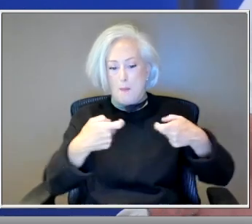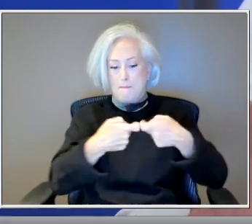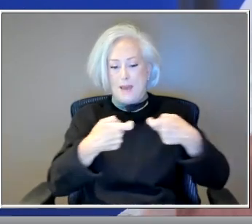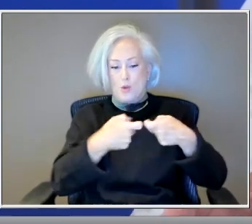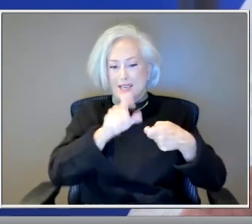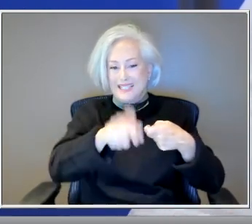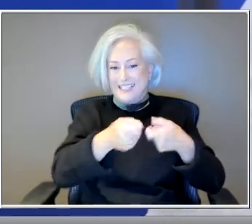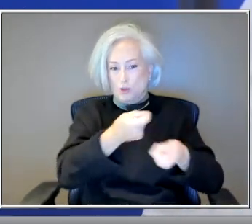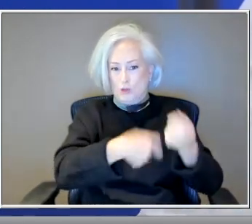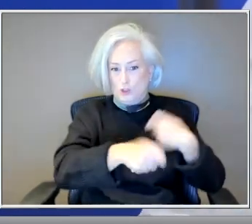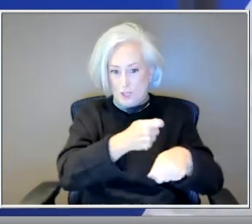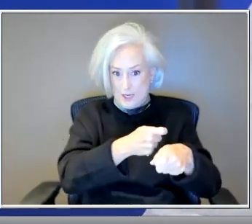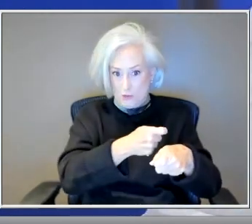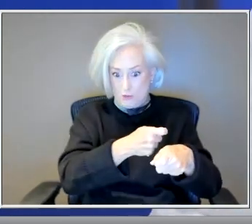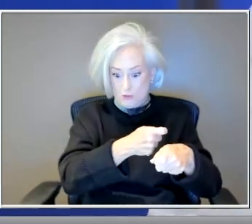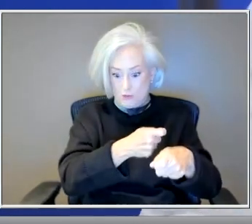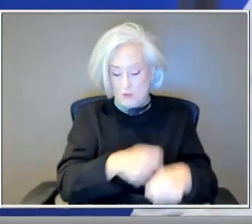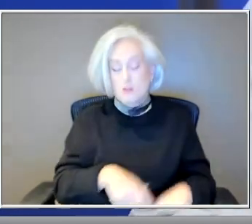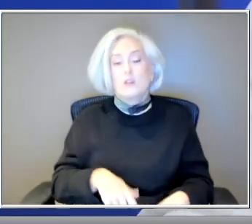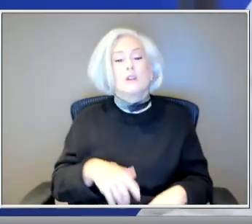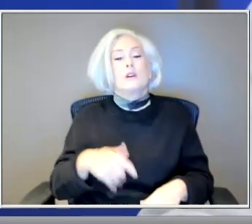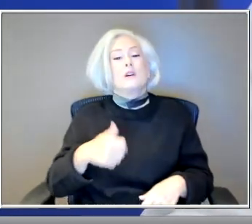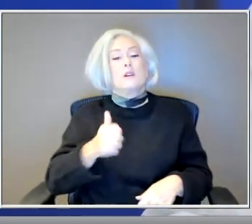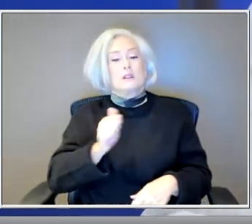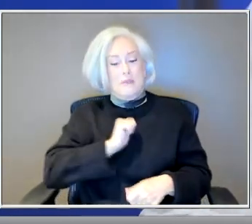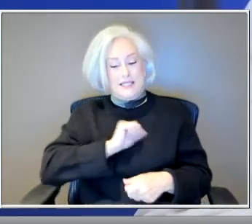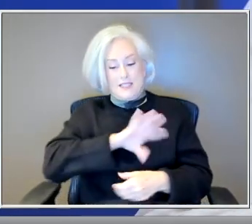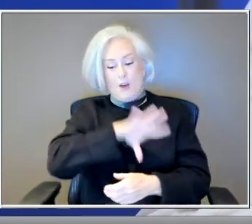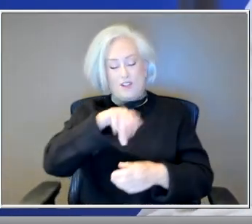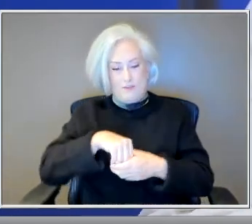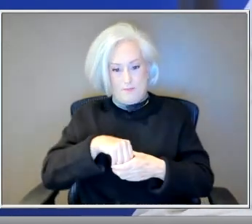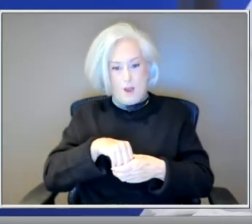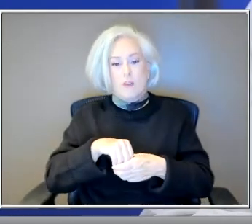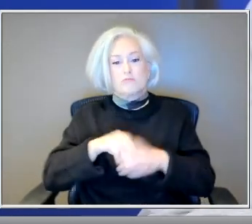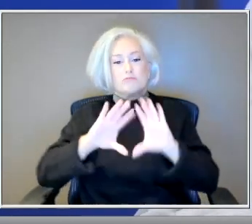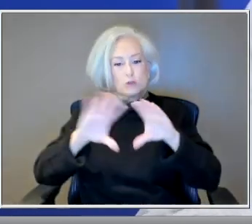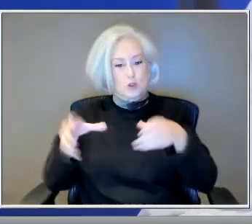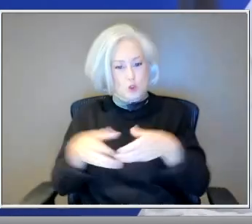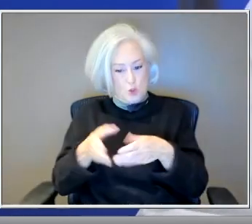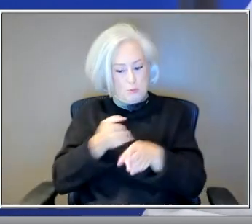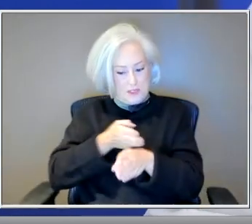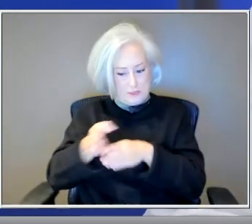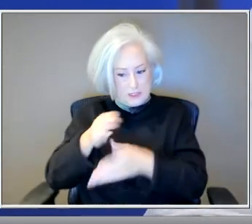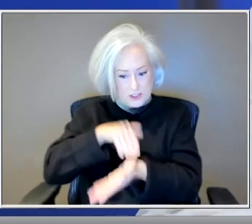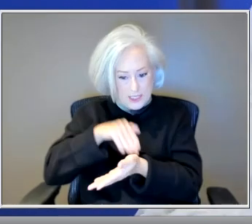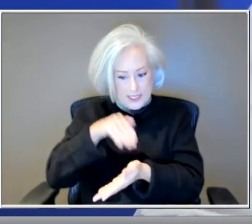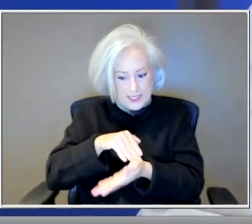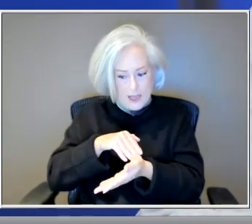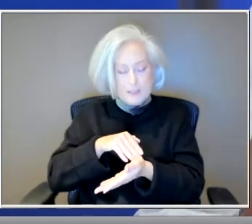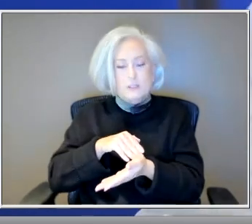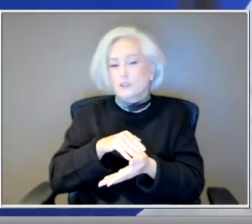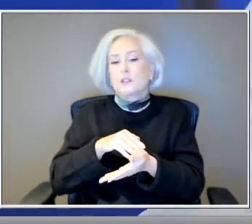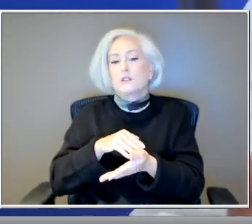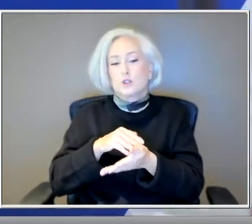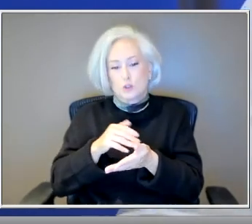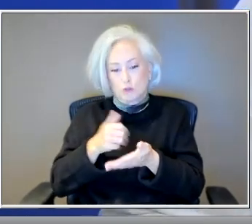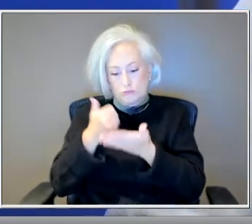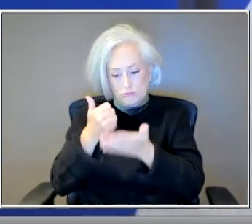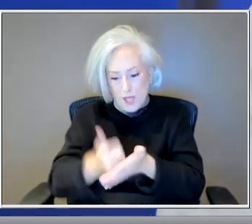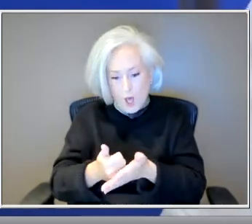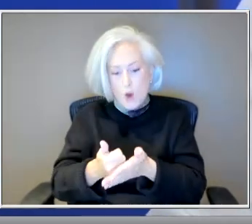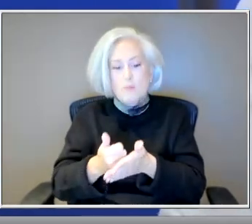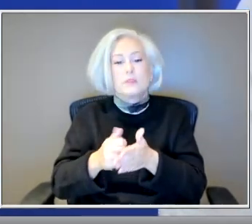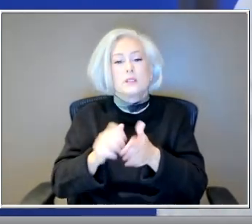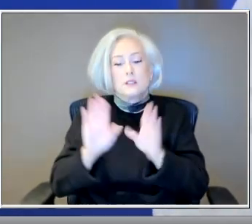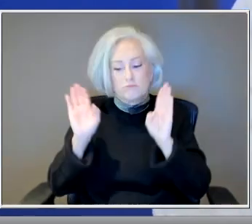the group of specialists that manages the way that we, you know, manage those malfunctioning leads, or those leads that need to be addressed. And